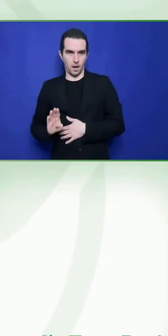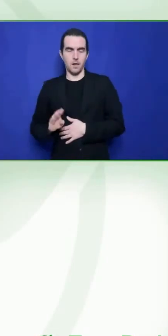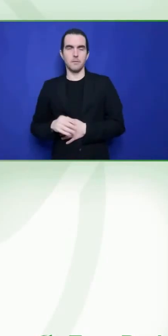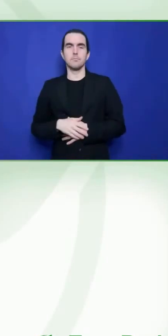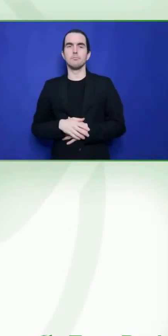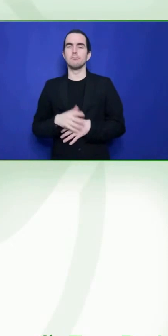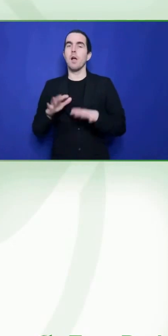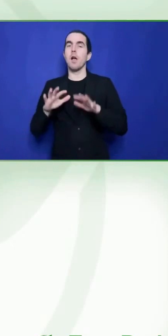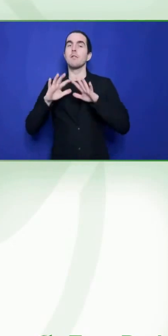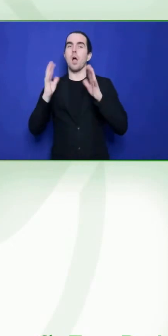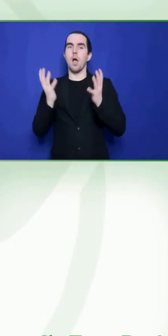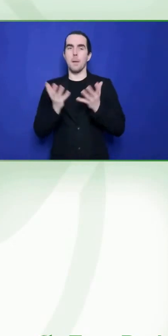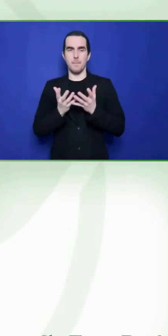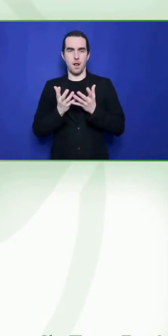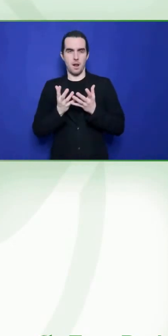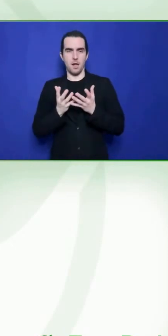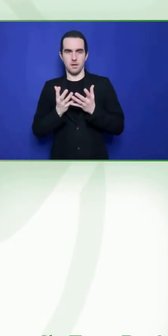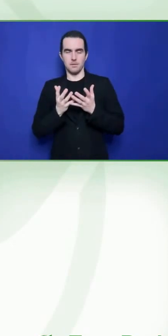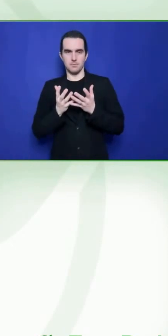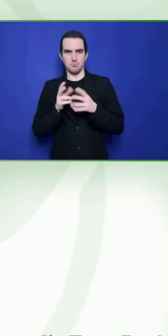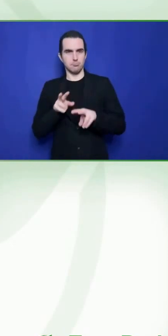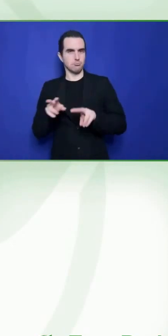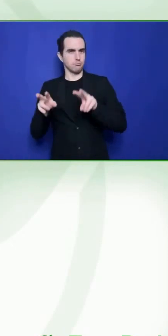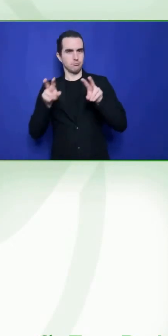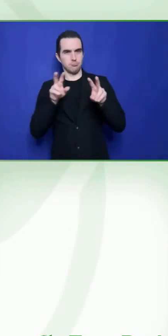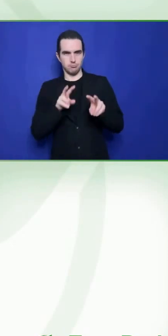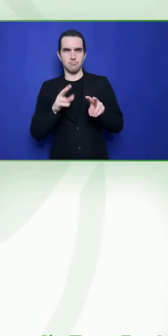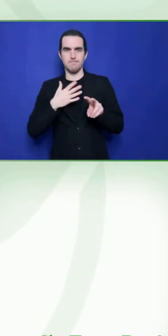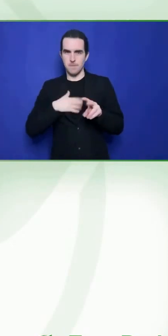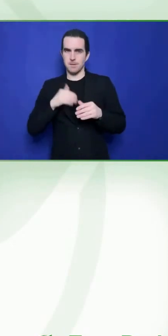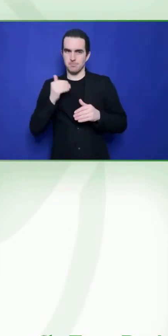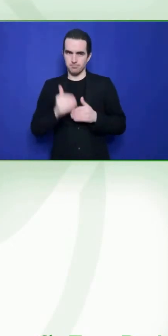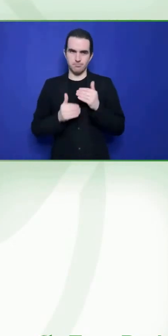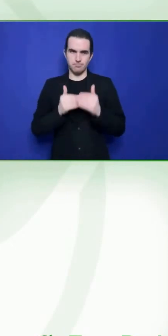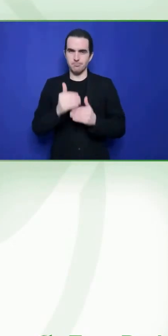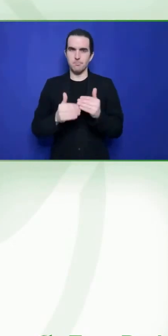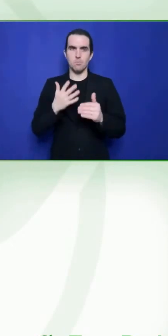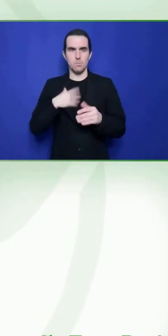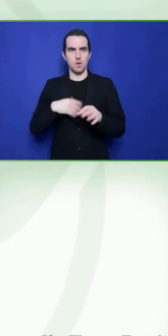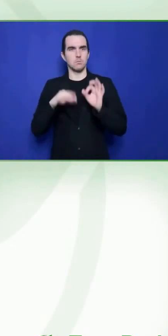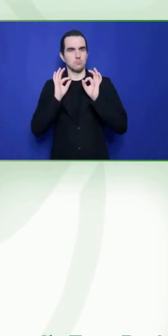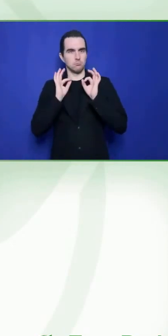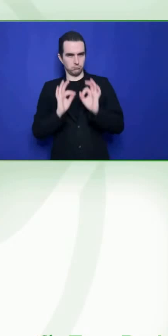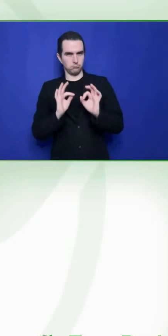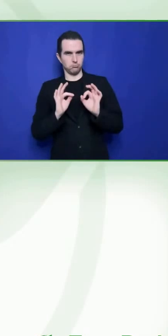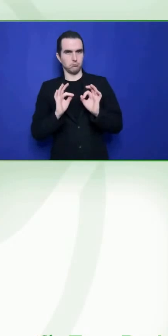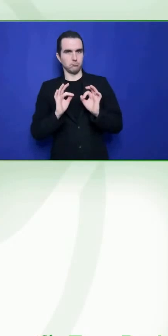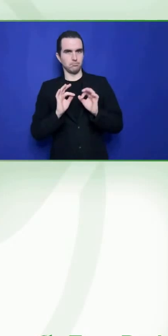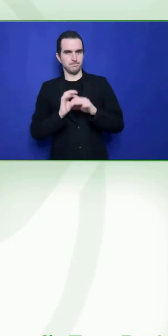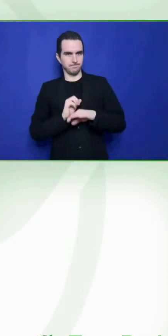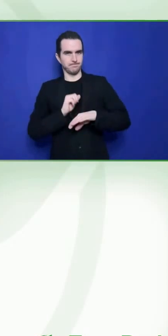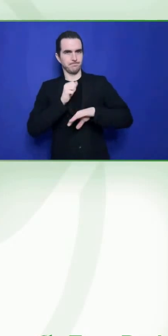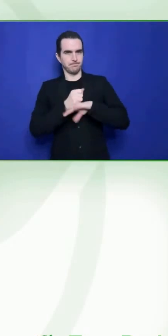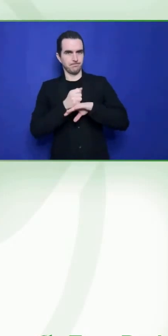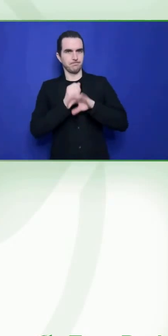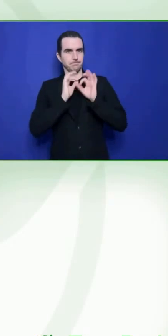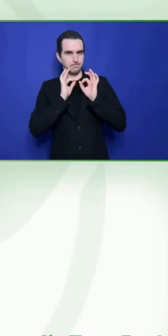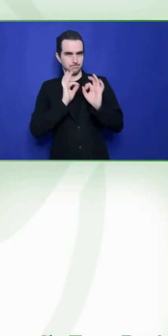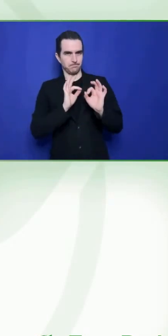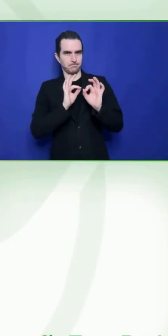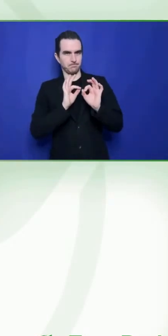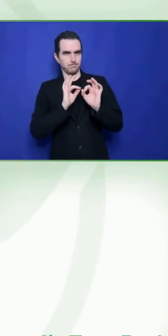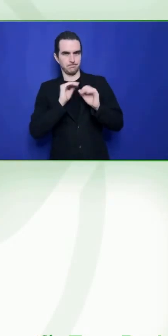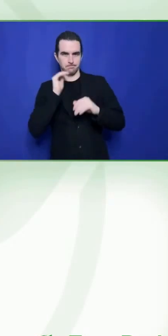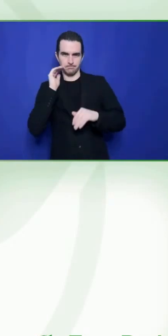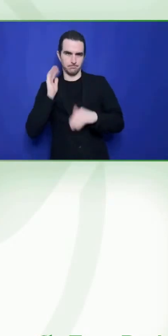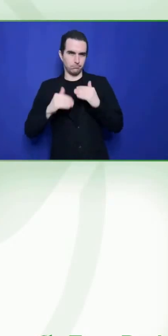are removing barriers for persons with and without disabilities, I would like to invite Geraldine Guille, who works